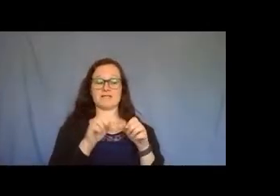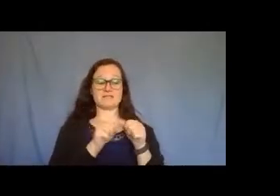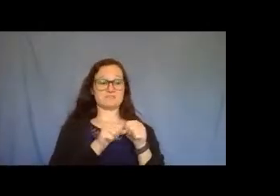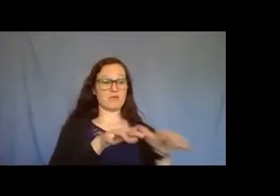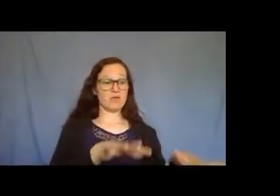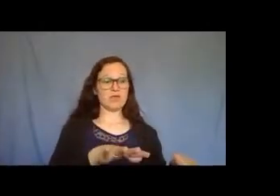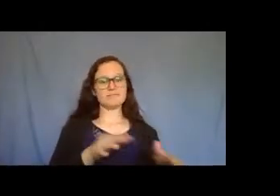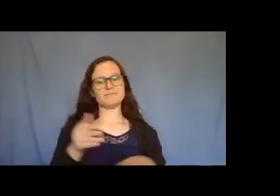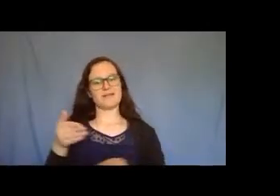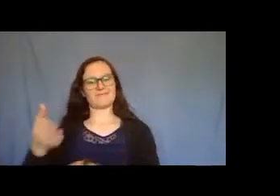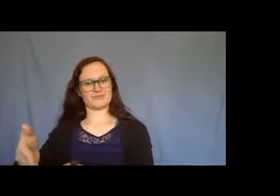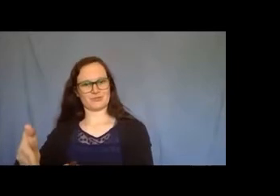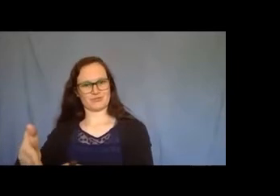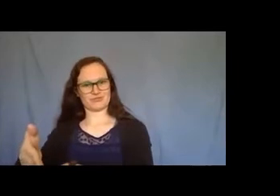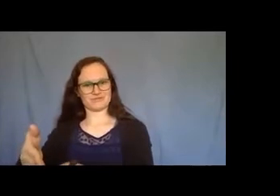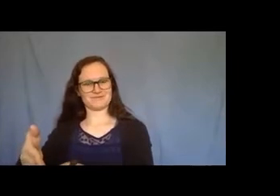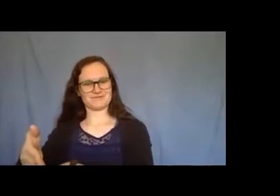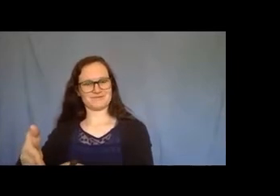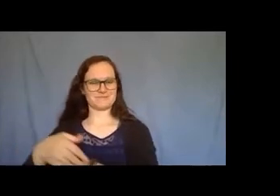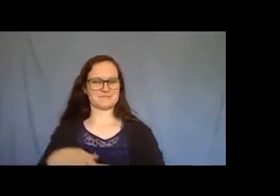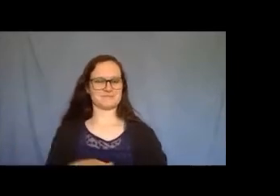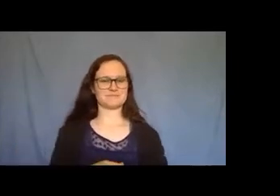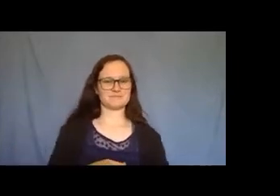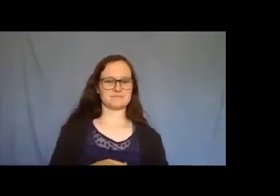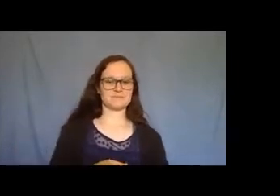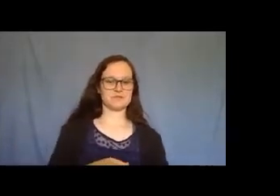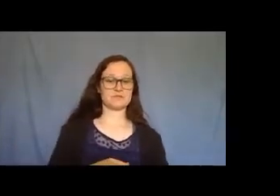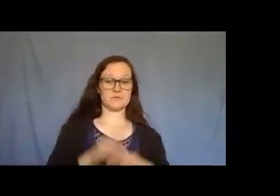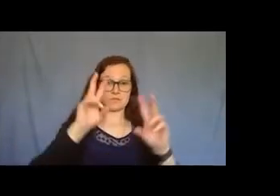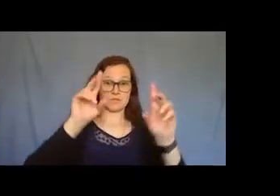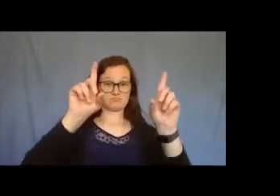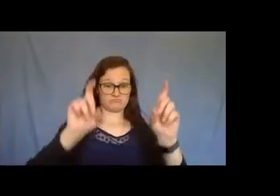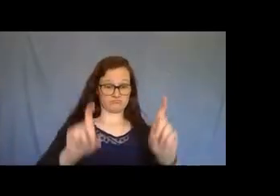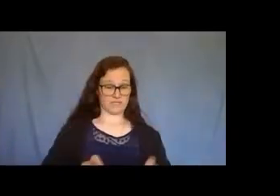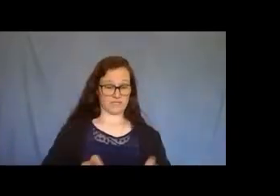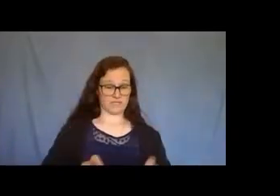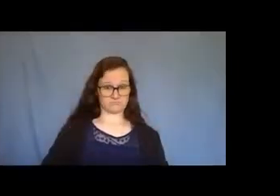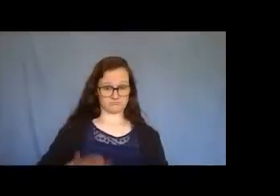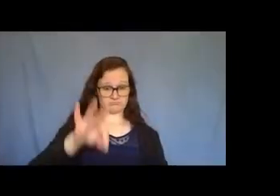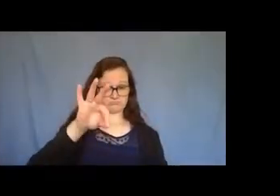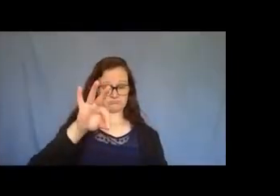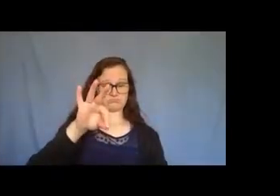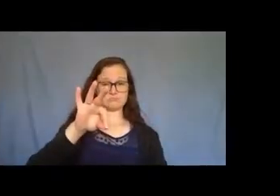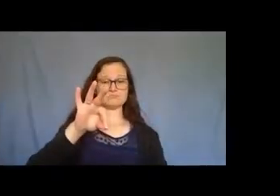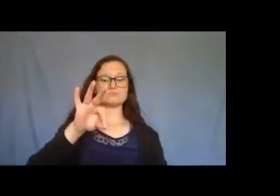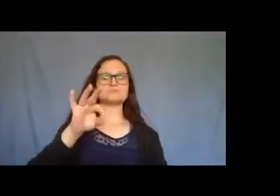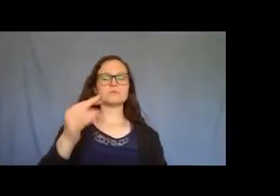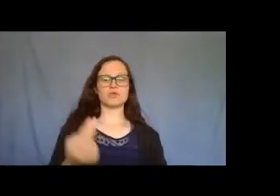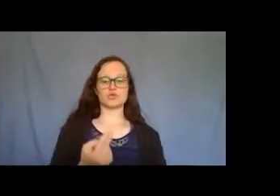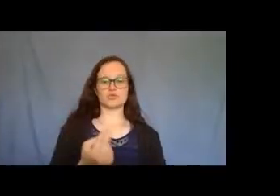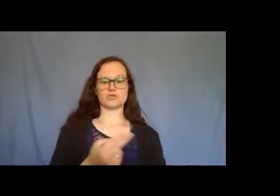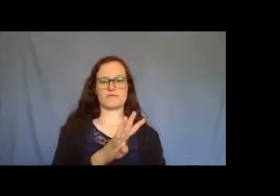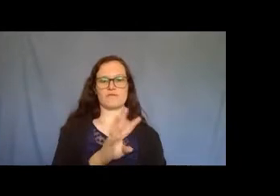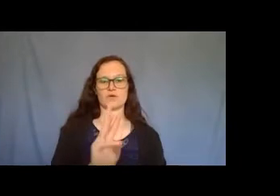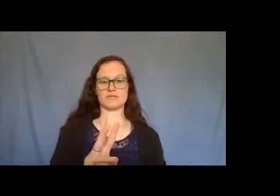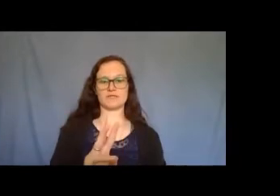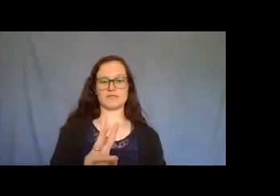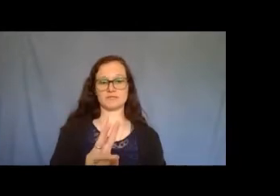a t-test for independent means. The result of that test using the 46 pre-Gold